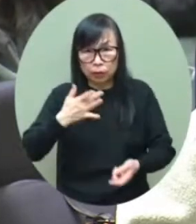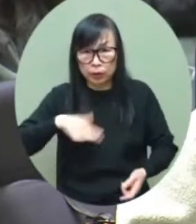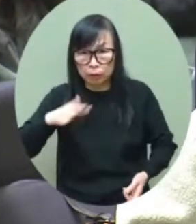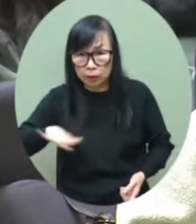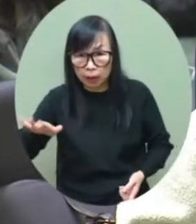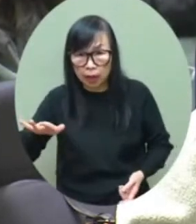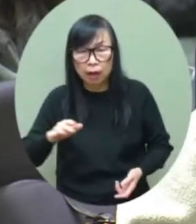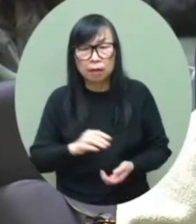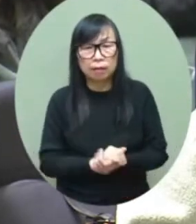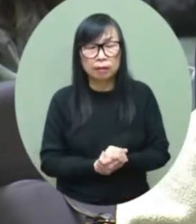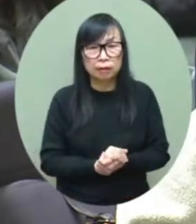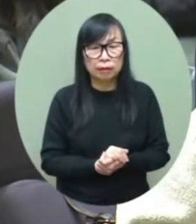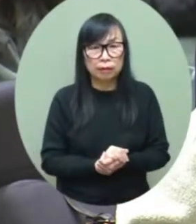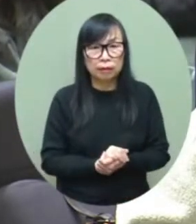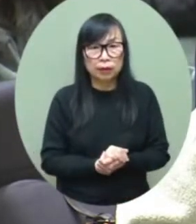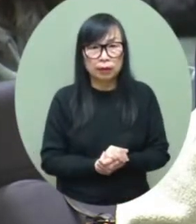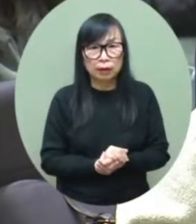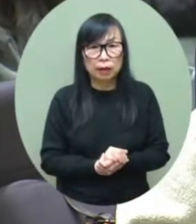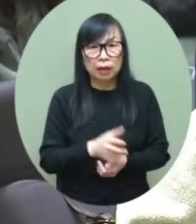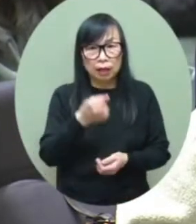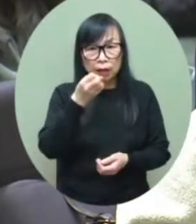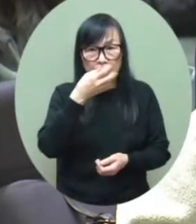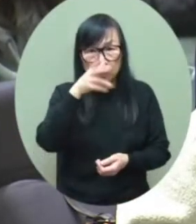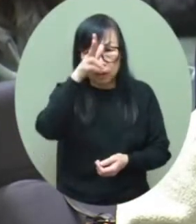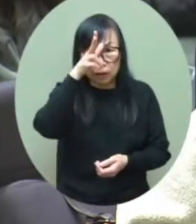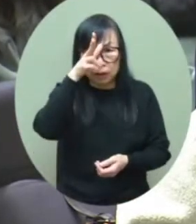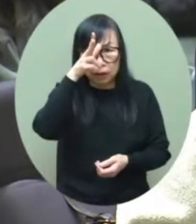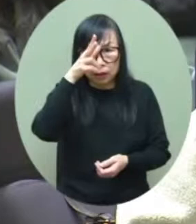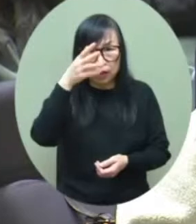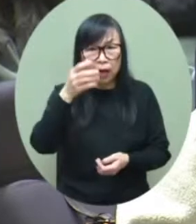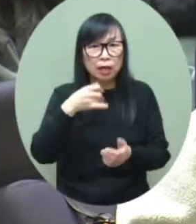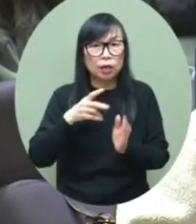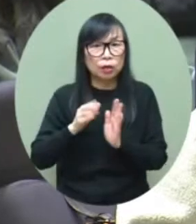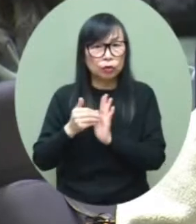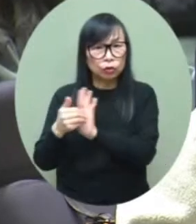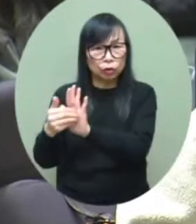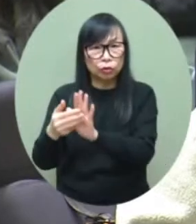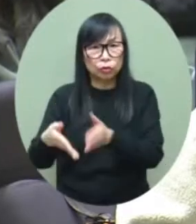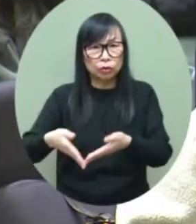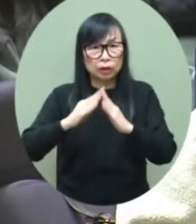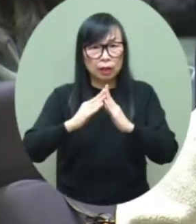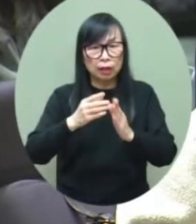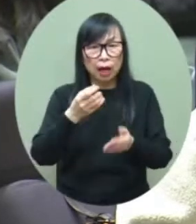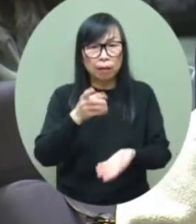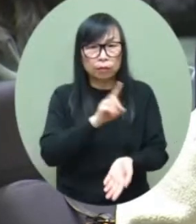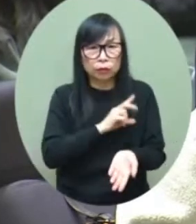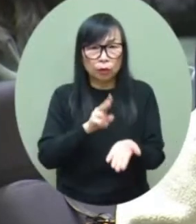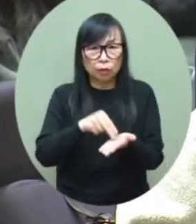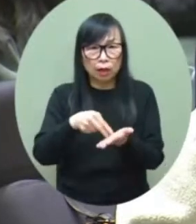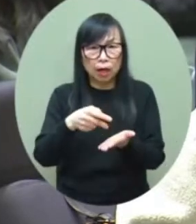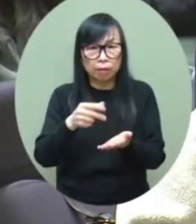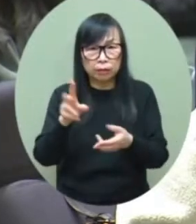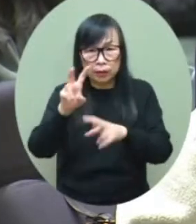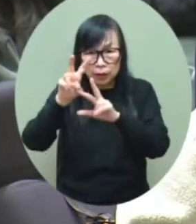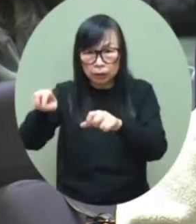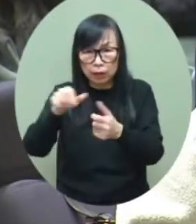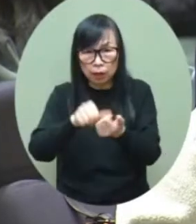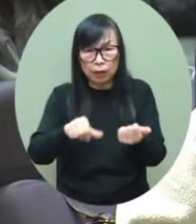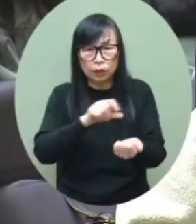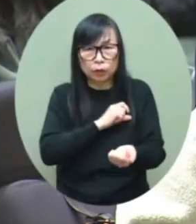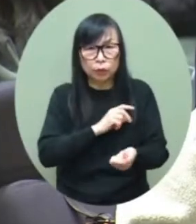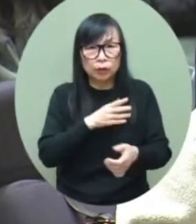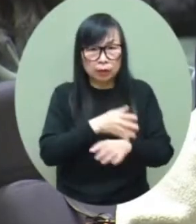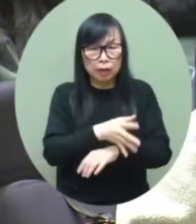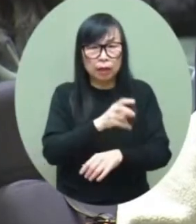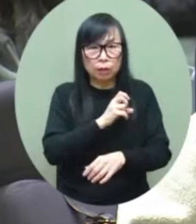when you dismissed the calls to set up the COI, there are actually backlash from society and many experts do not agree. Will you